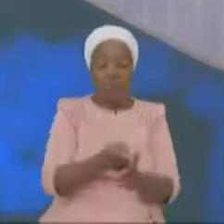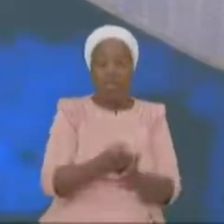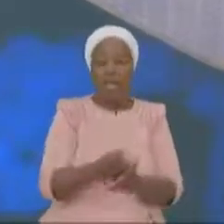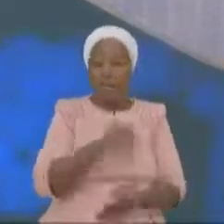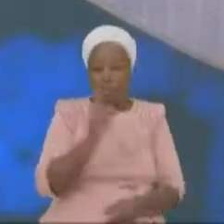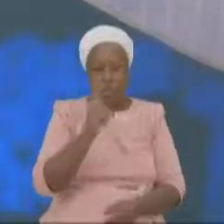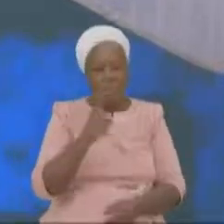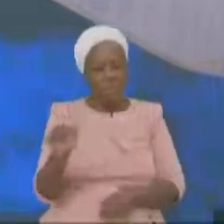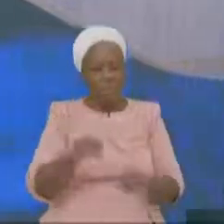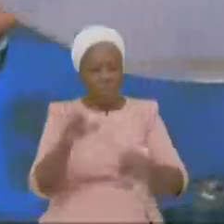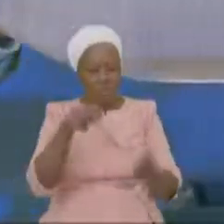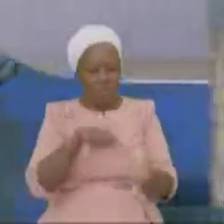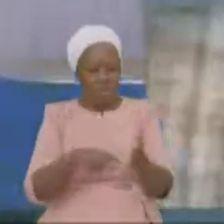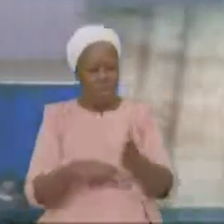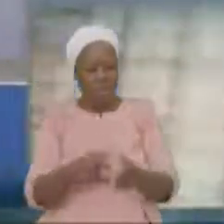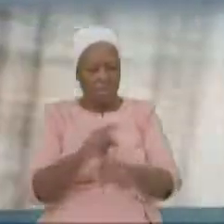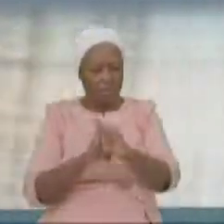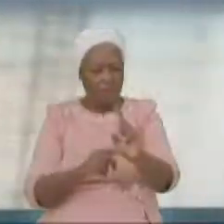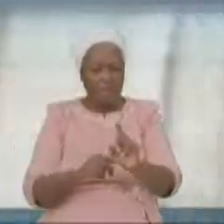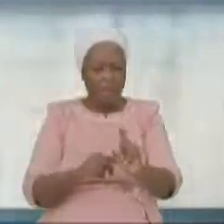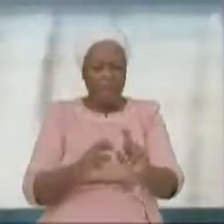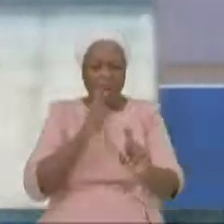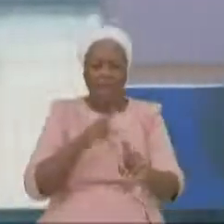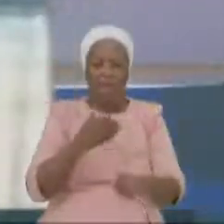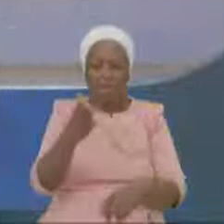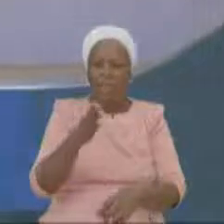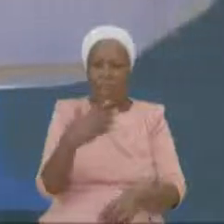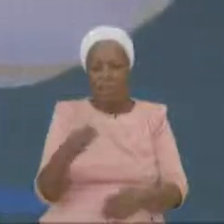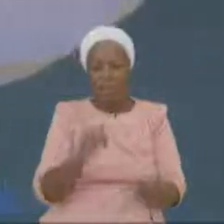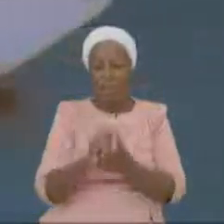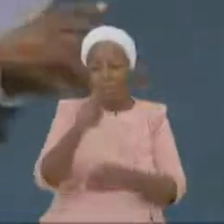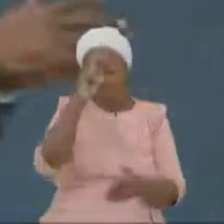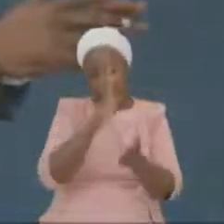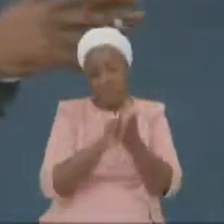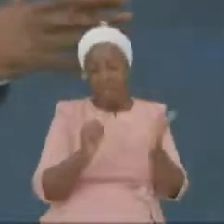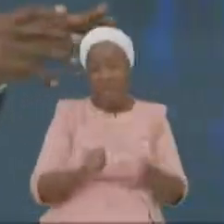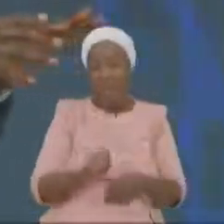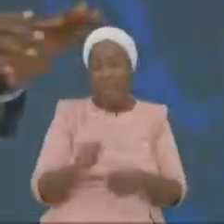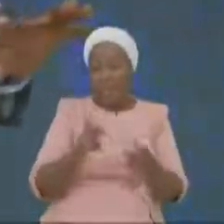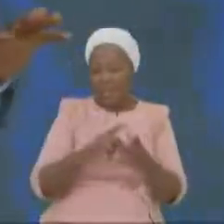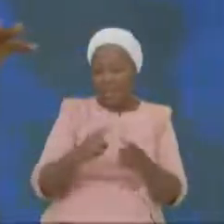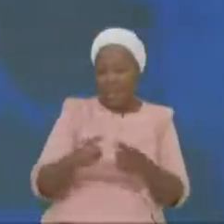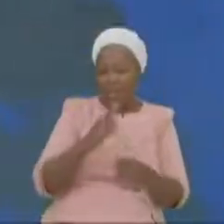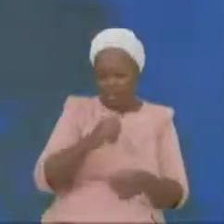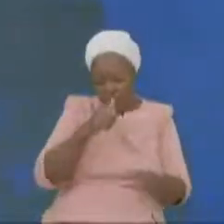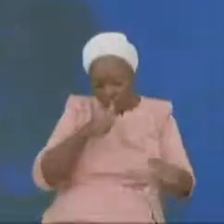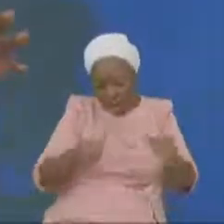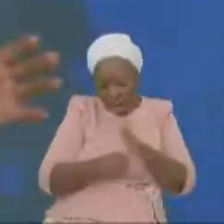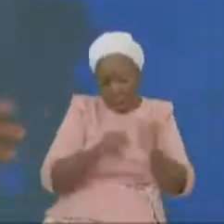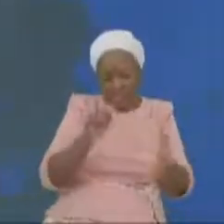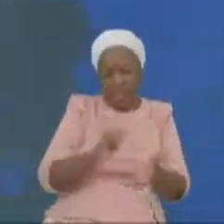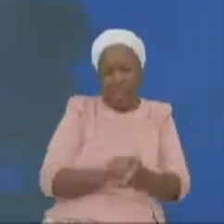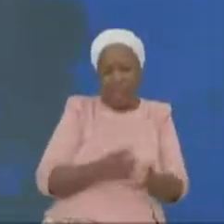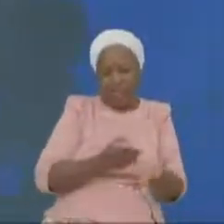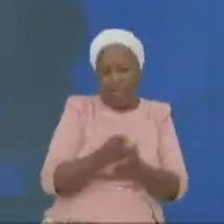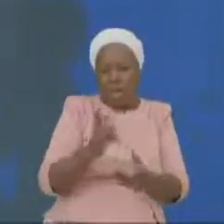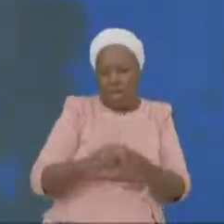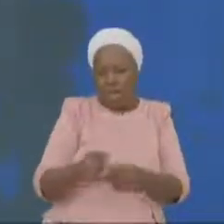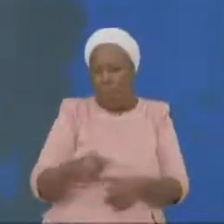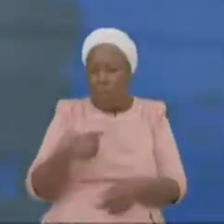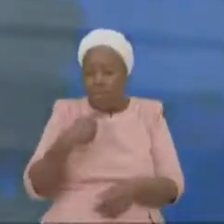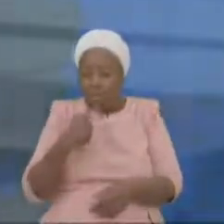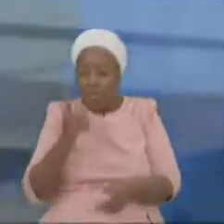Are there things you believe privately and you tell the closest people to